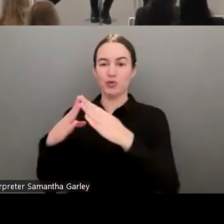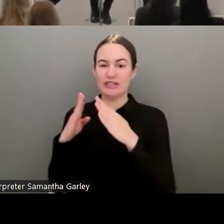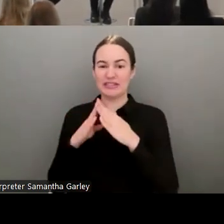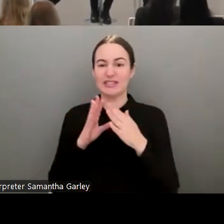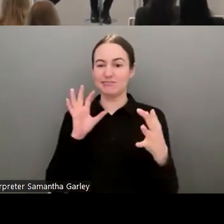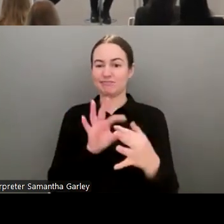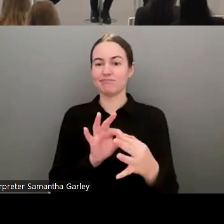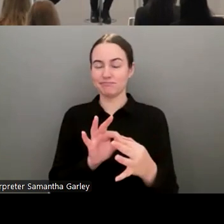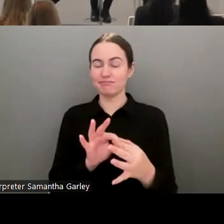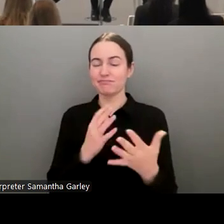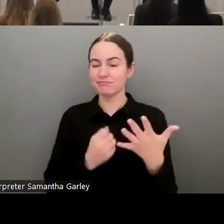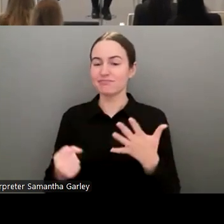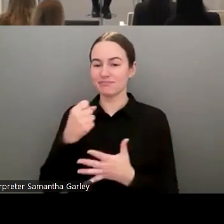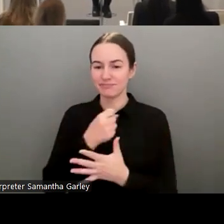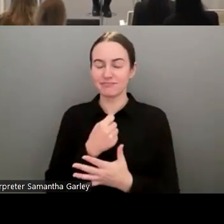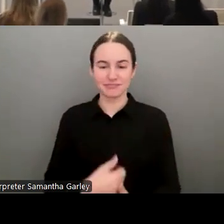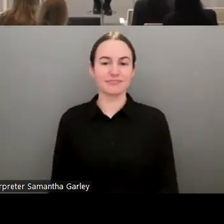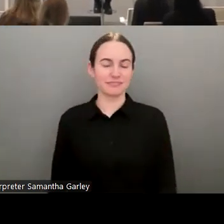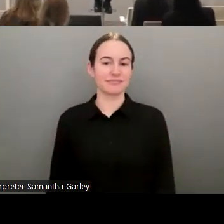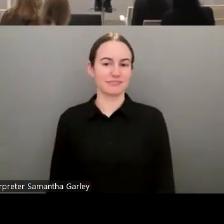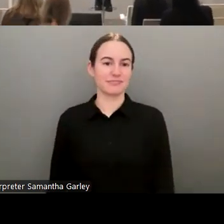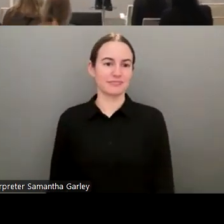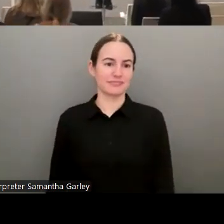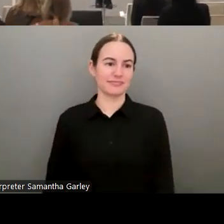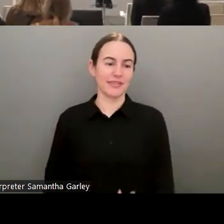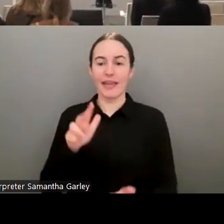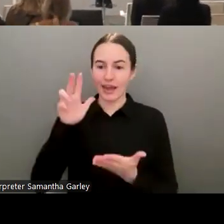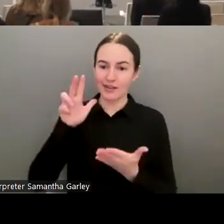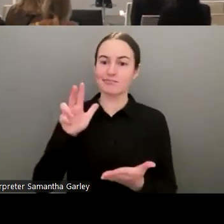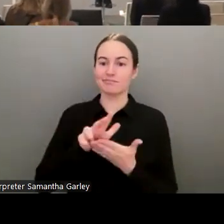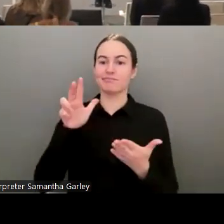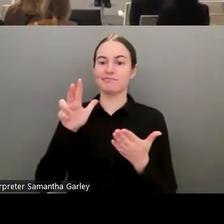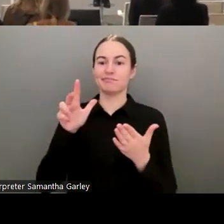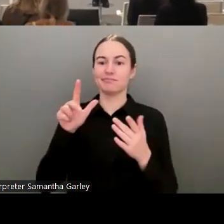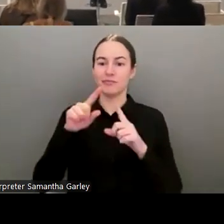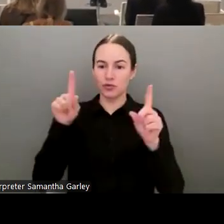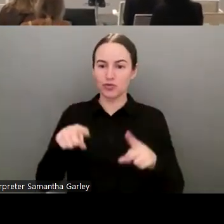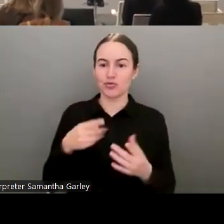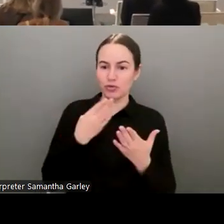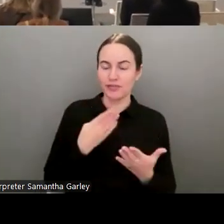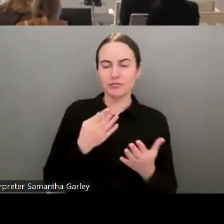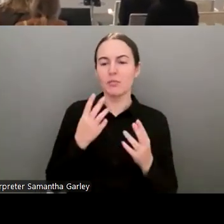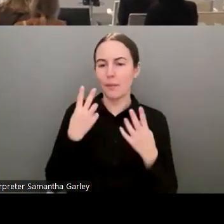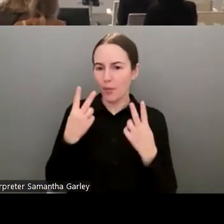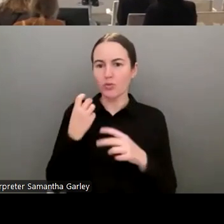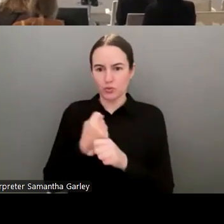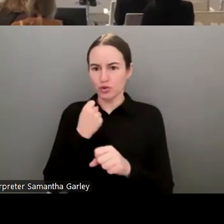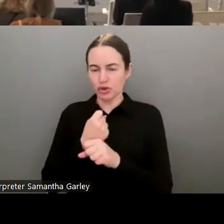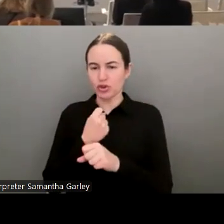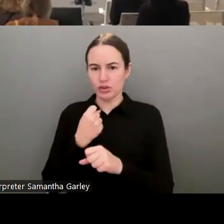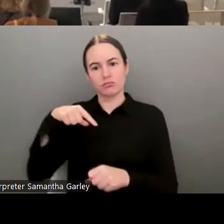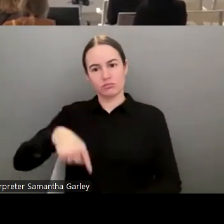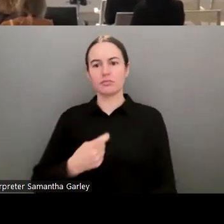and because certification is important to be able to work as an accessibility professional, especially in Finland, because